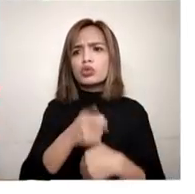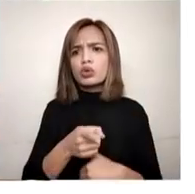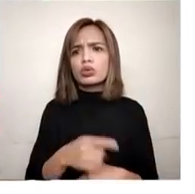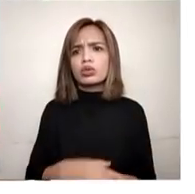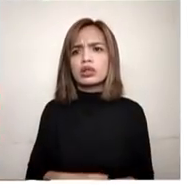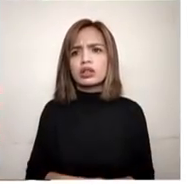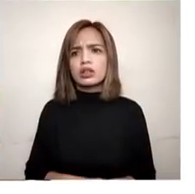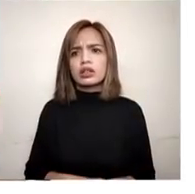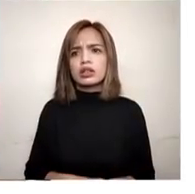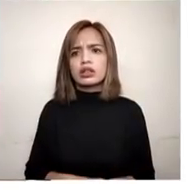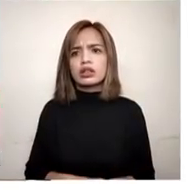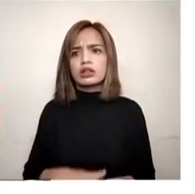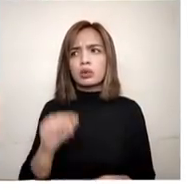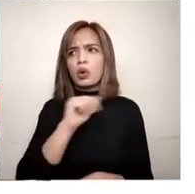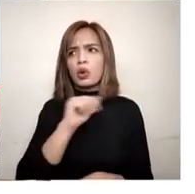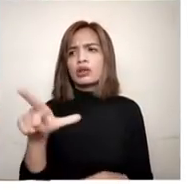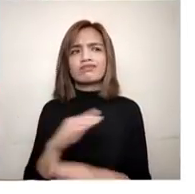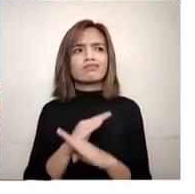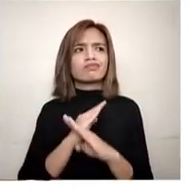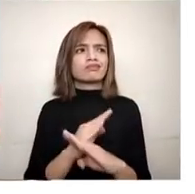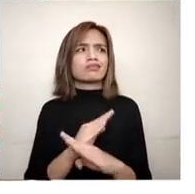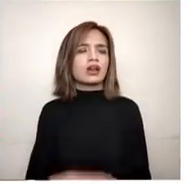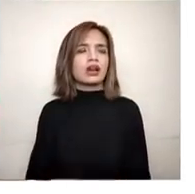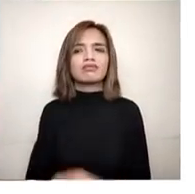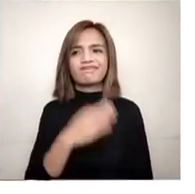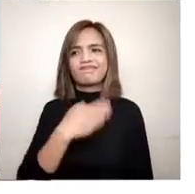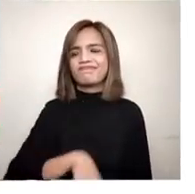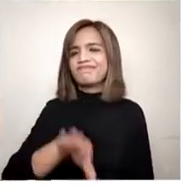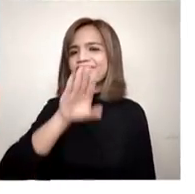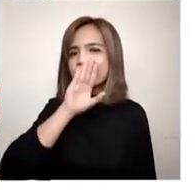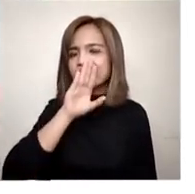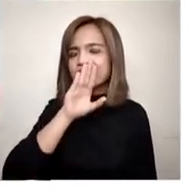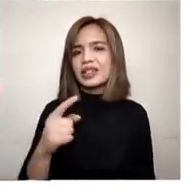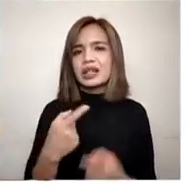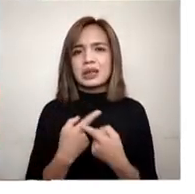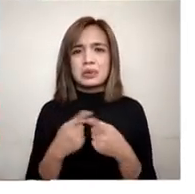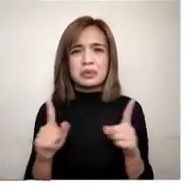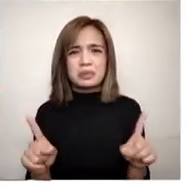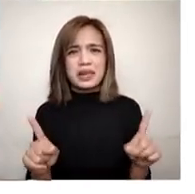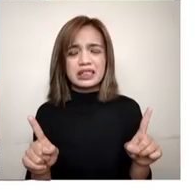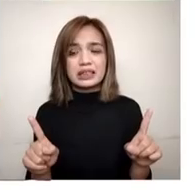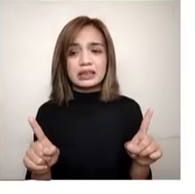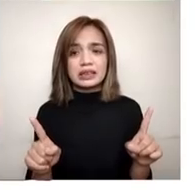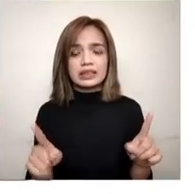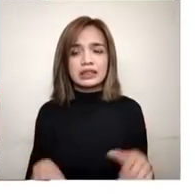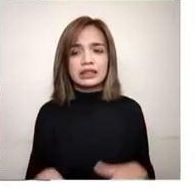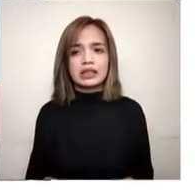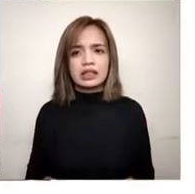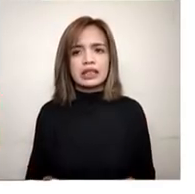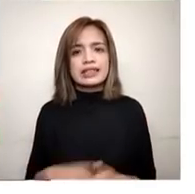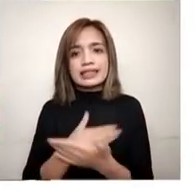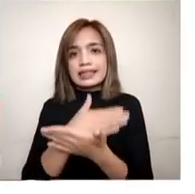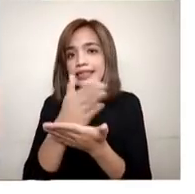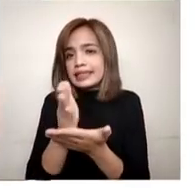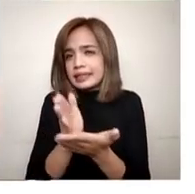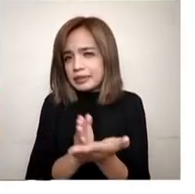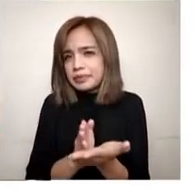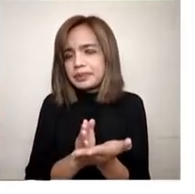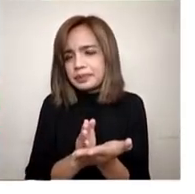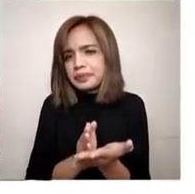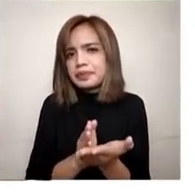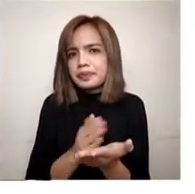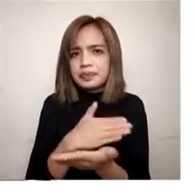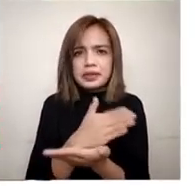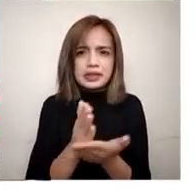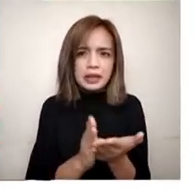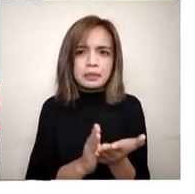stonewall everything. So we are frustrated about that. But yet we are encouraged that there are some things that come